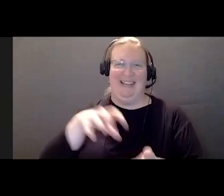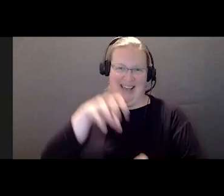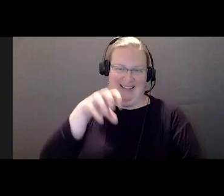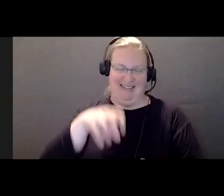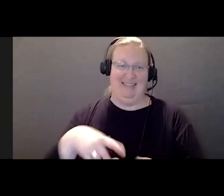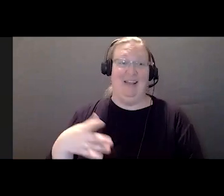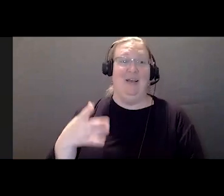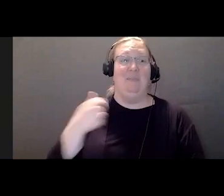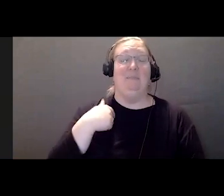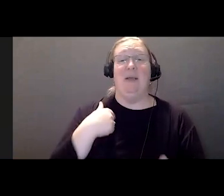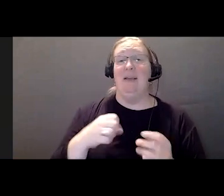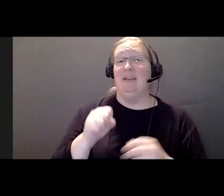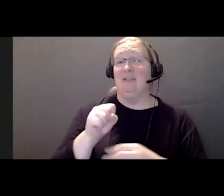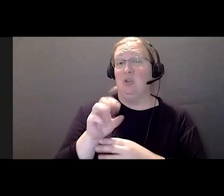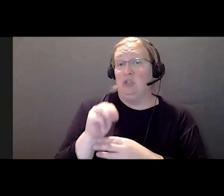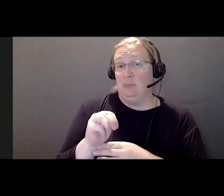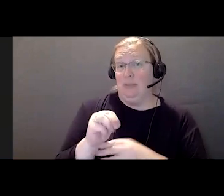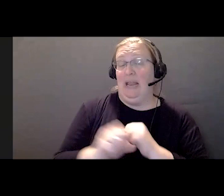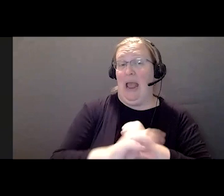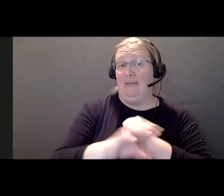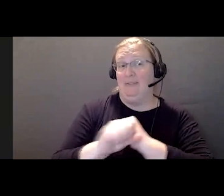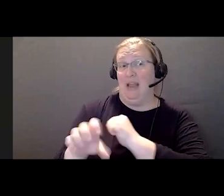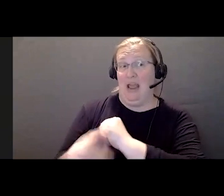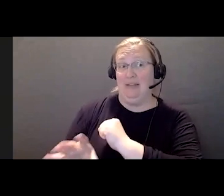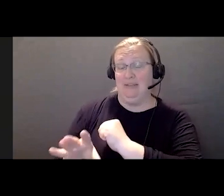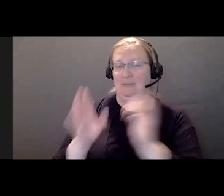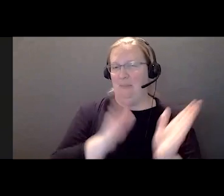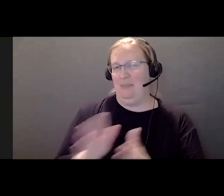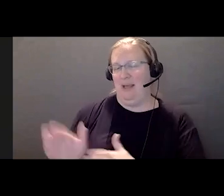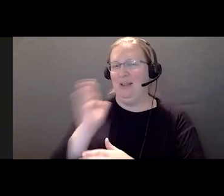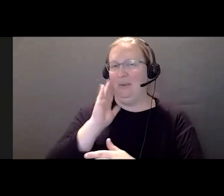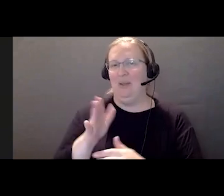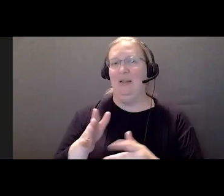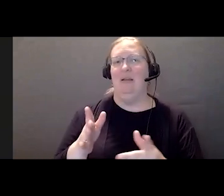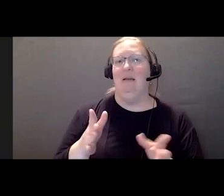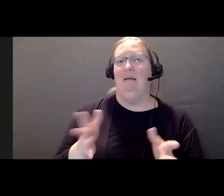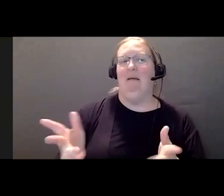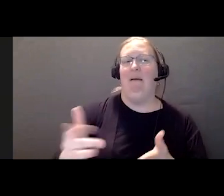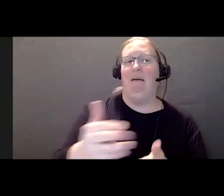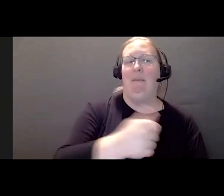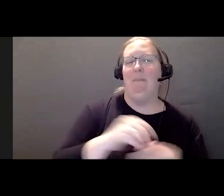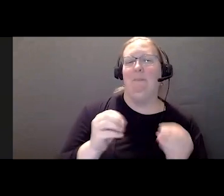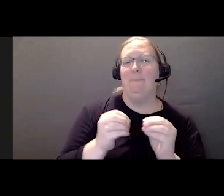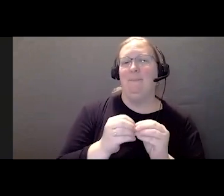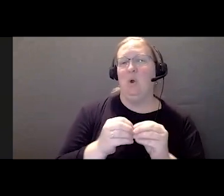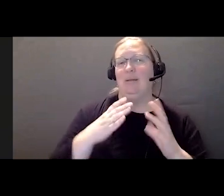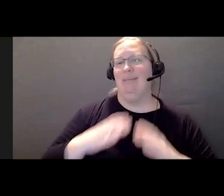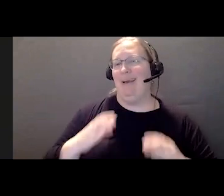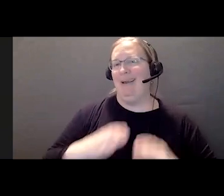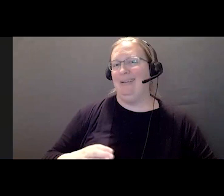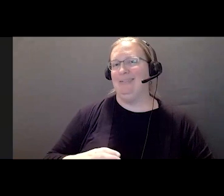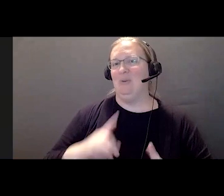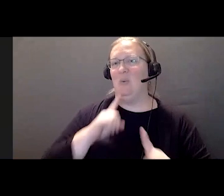media, which will help attract more clients with orders. My first big